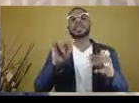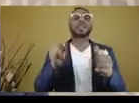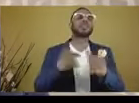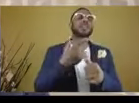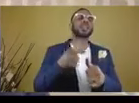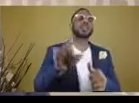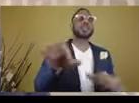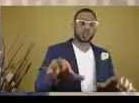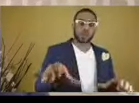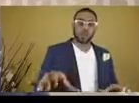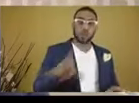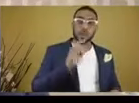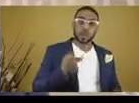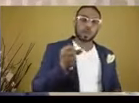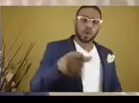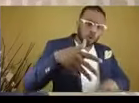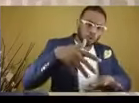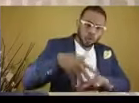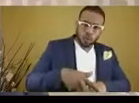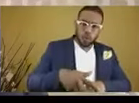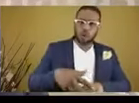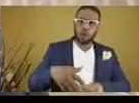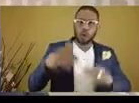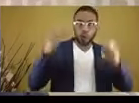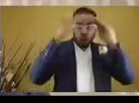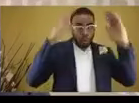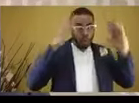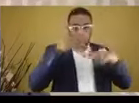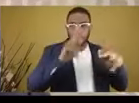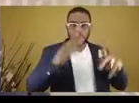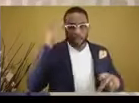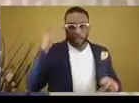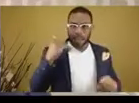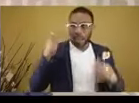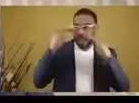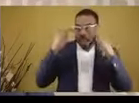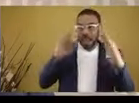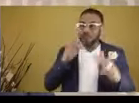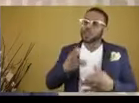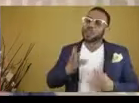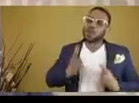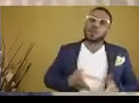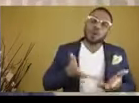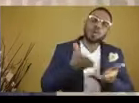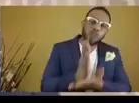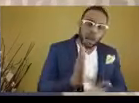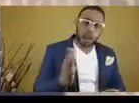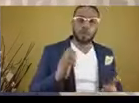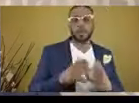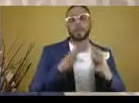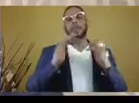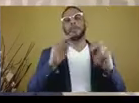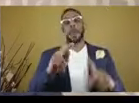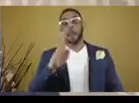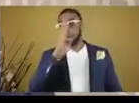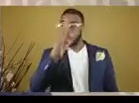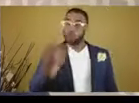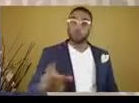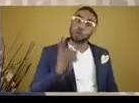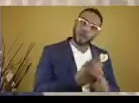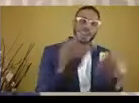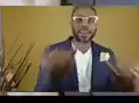to do is put roofs over people's heads. Housing is a human right. So we want to build back voter right